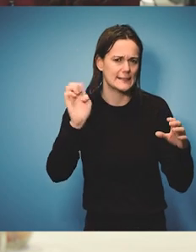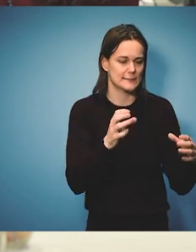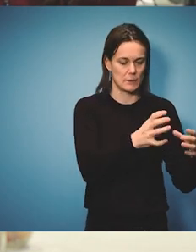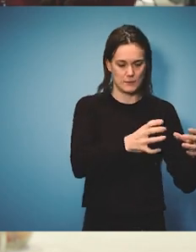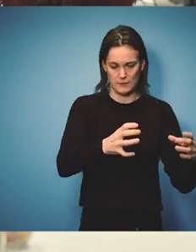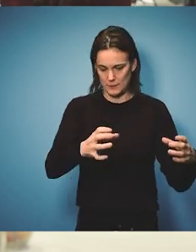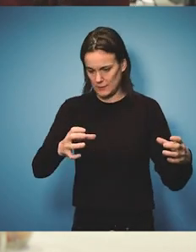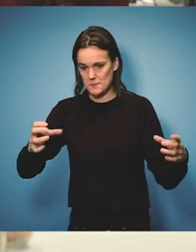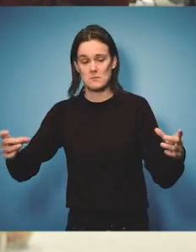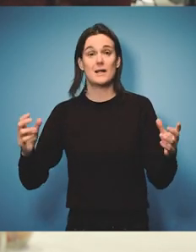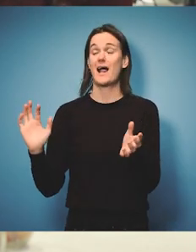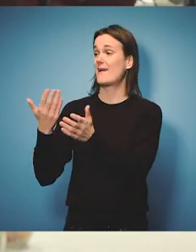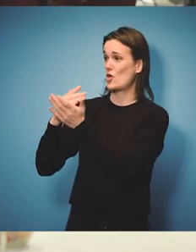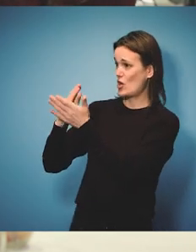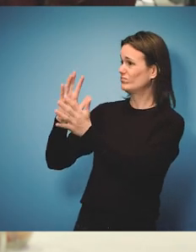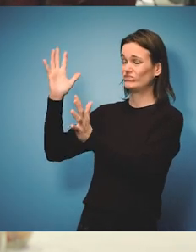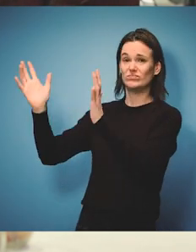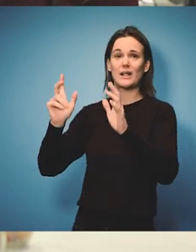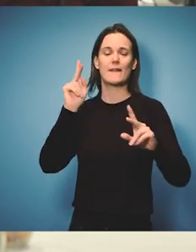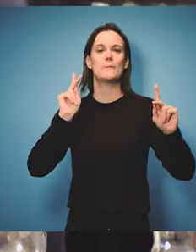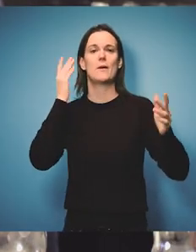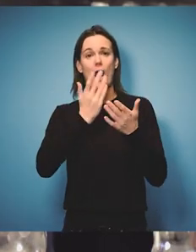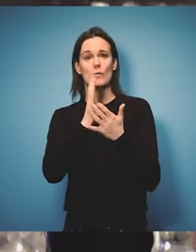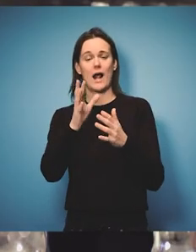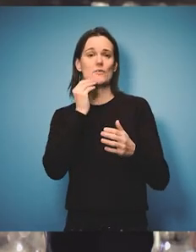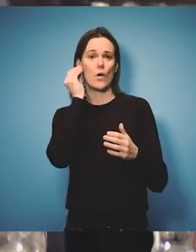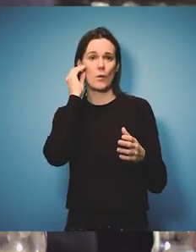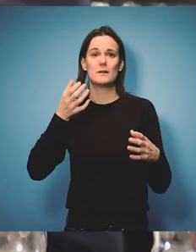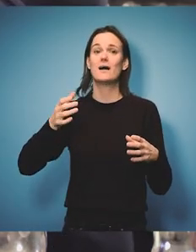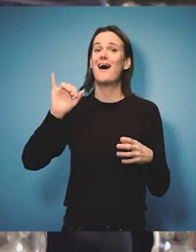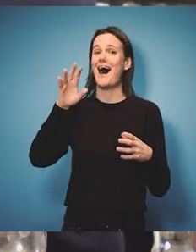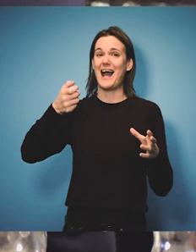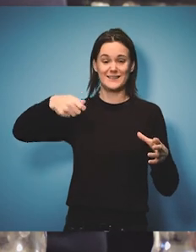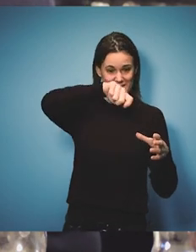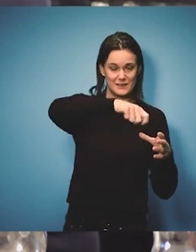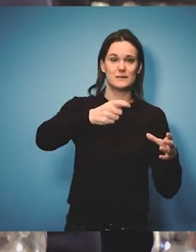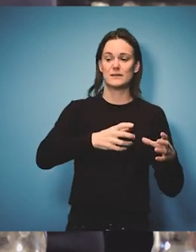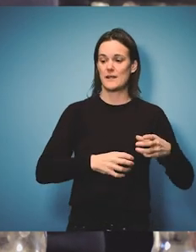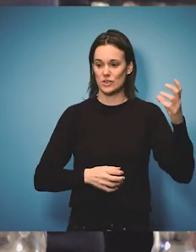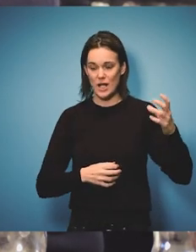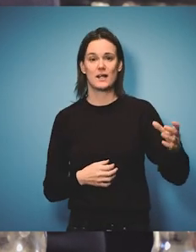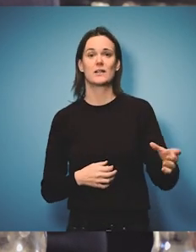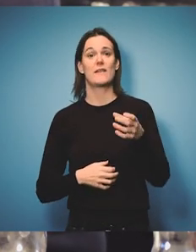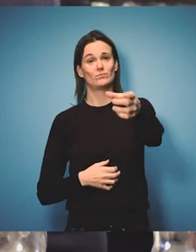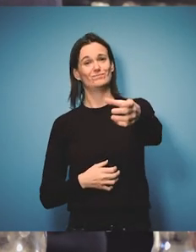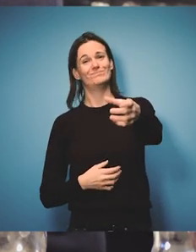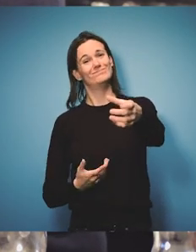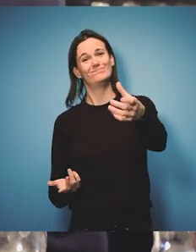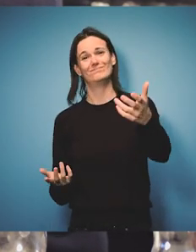your fridge so you can hang out in the kitchen, do your thing. And when your guests arrive, you add some ice, give it a shake, right? And then when they come